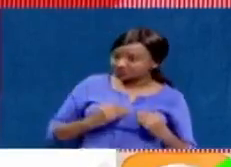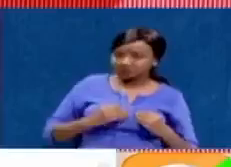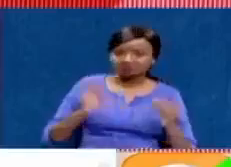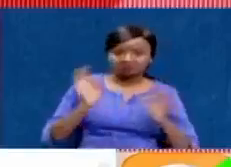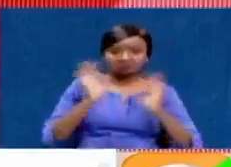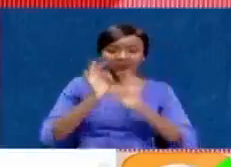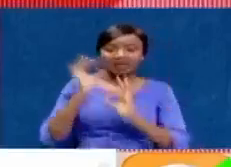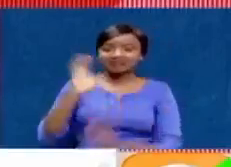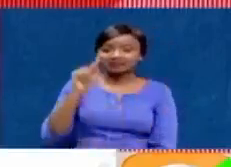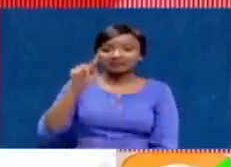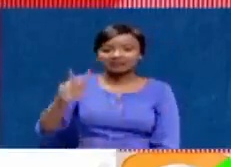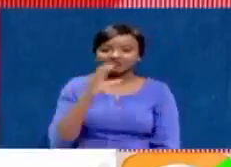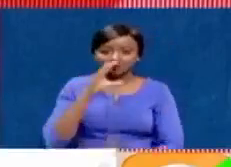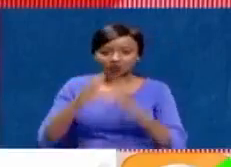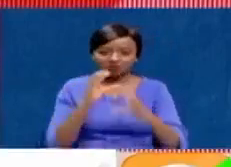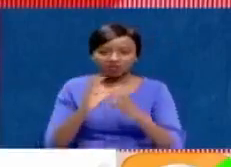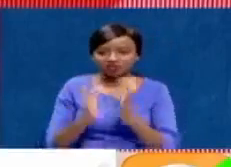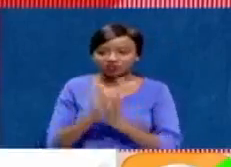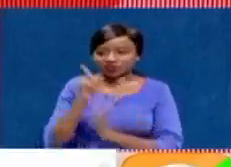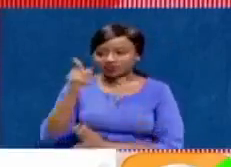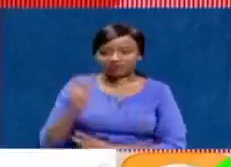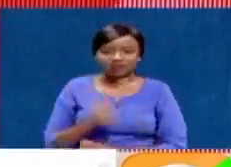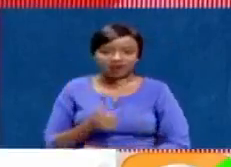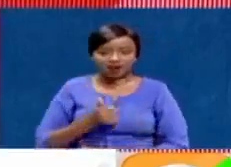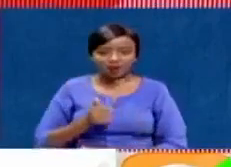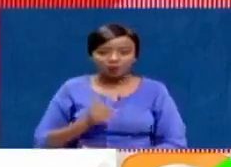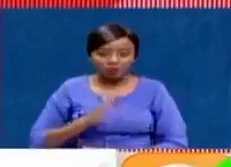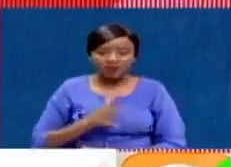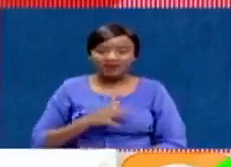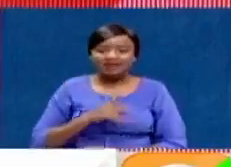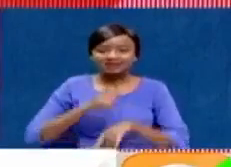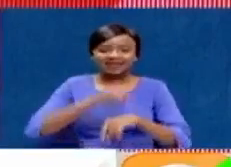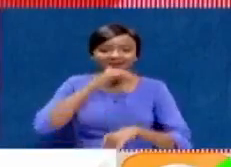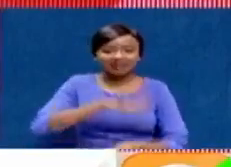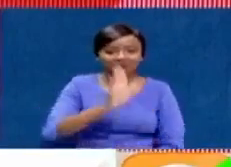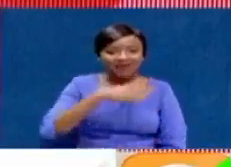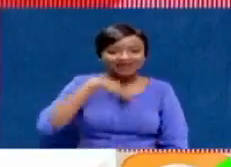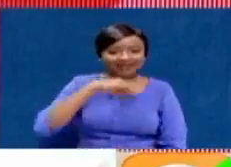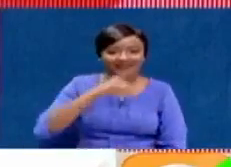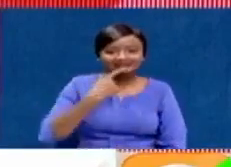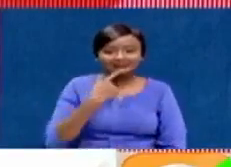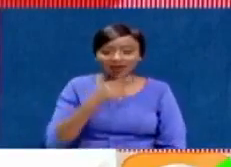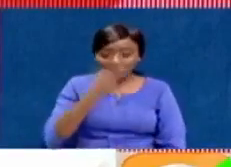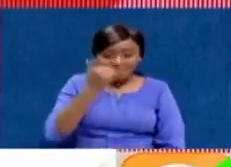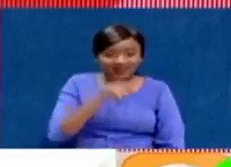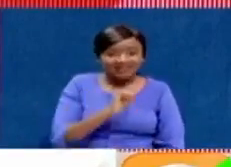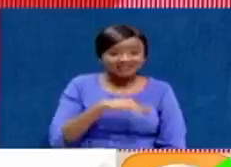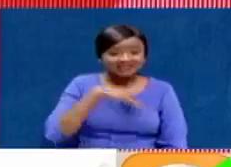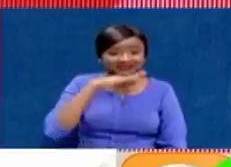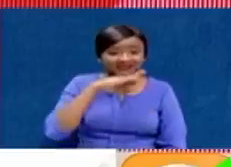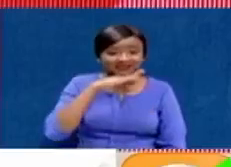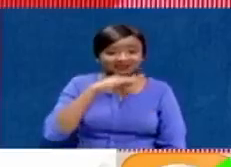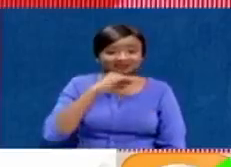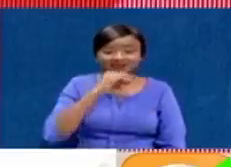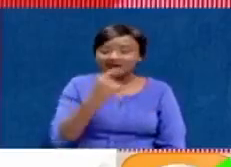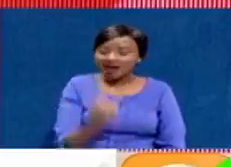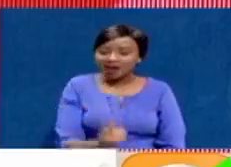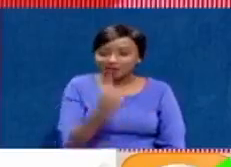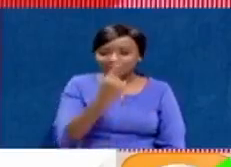Citizen Television caught up with her after the death of her son, and she insists that her only son was a social